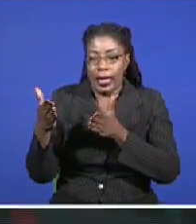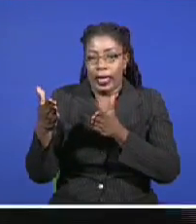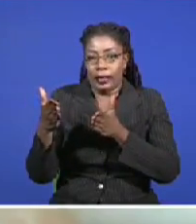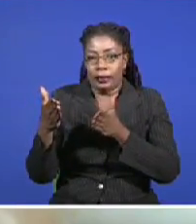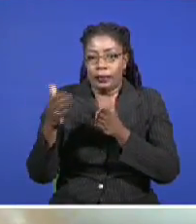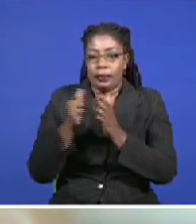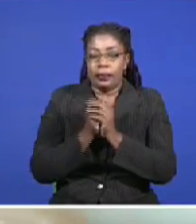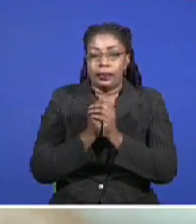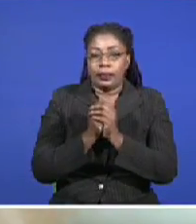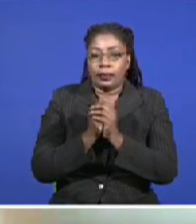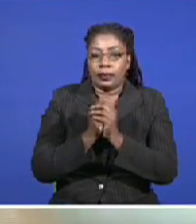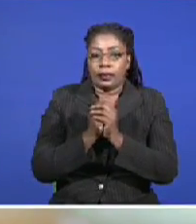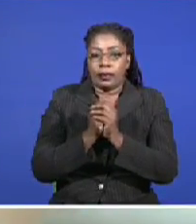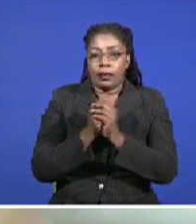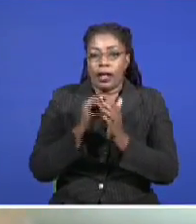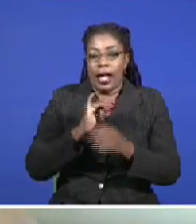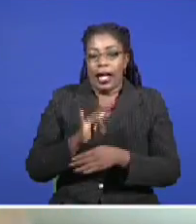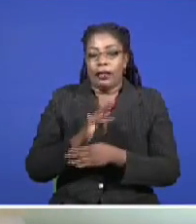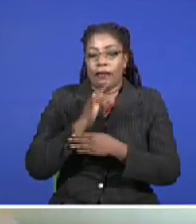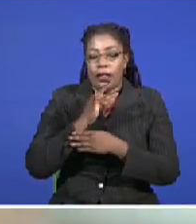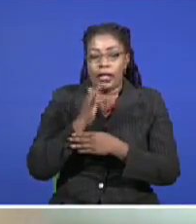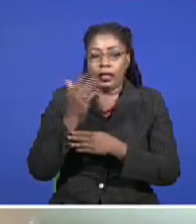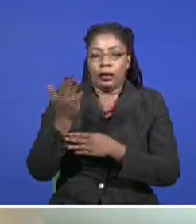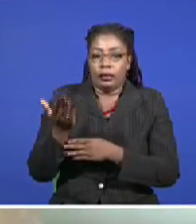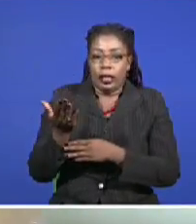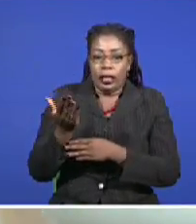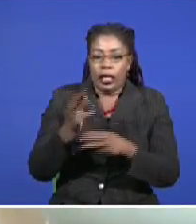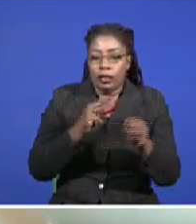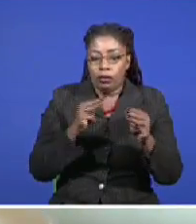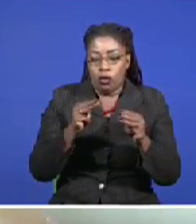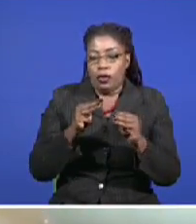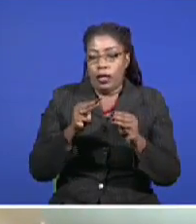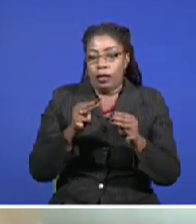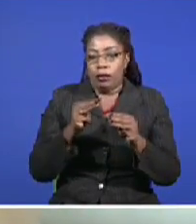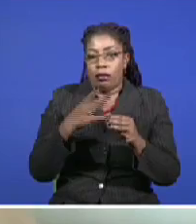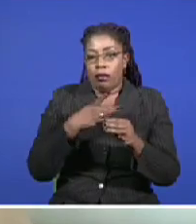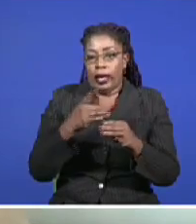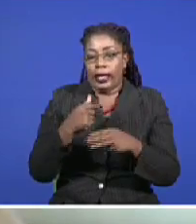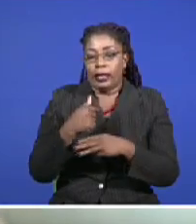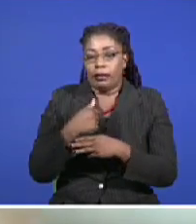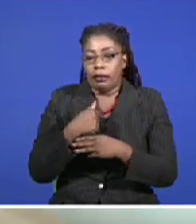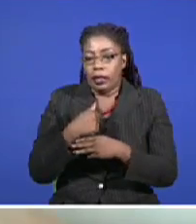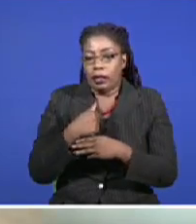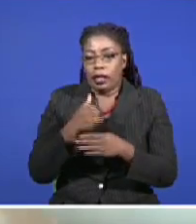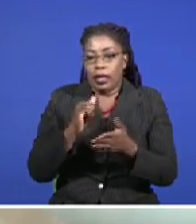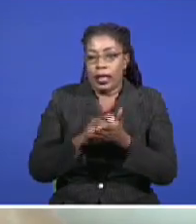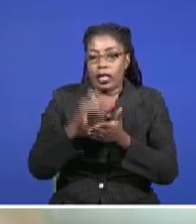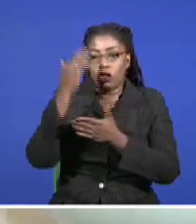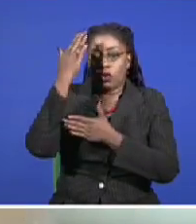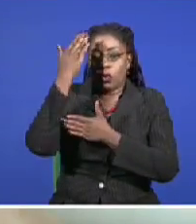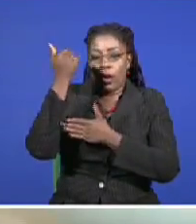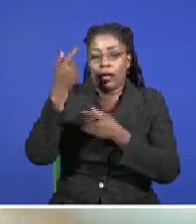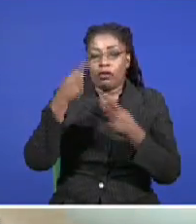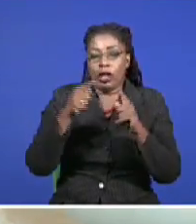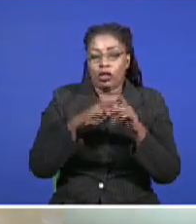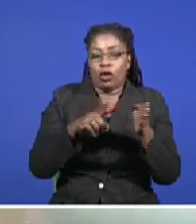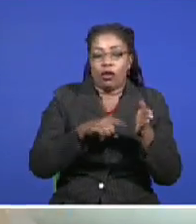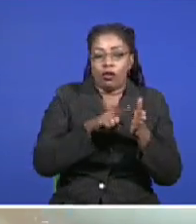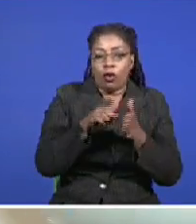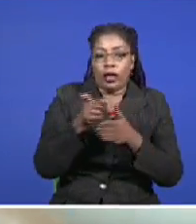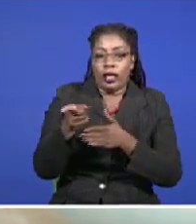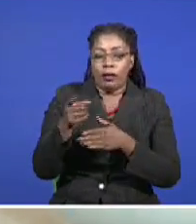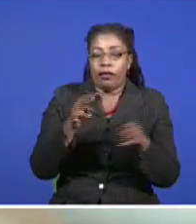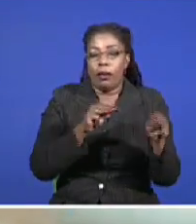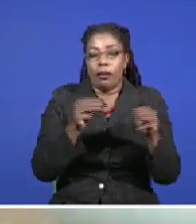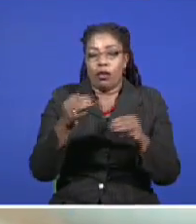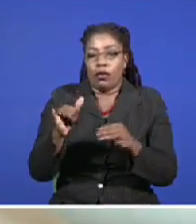his opponent. I don't feel as if he is as structured and moving as me, so that's why I'm trying to avoid him from moving. I ain't